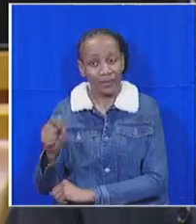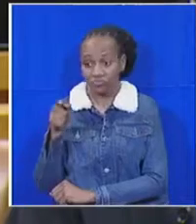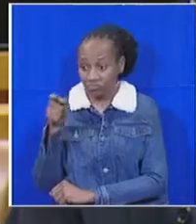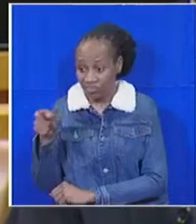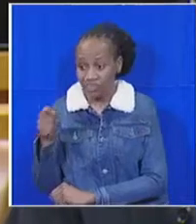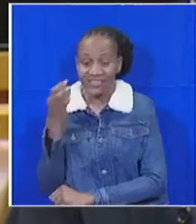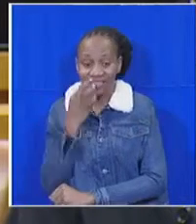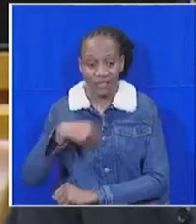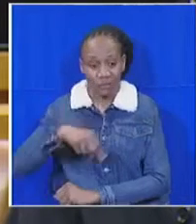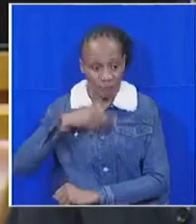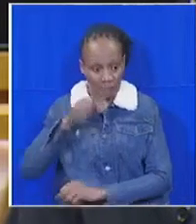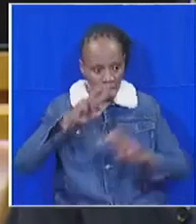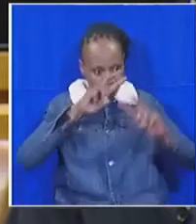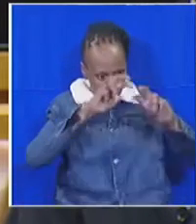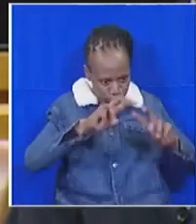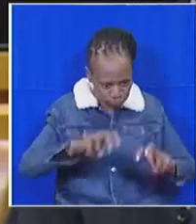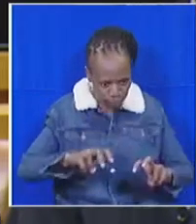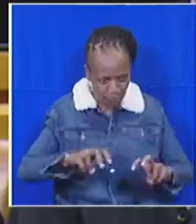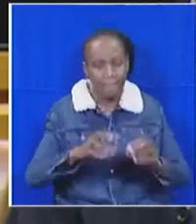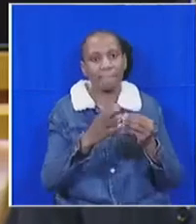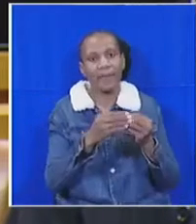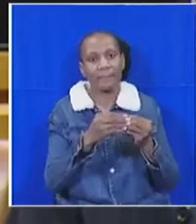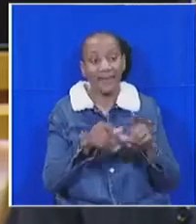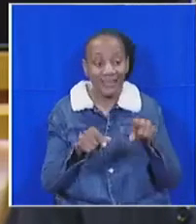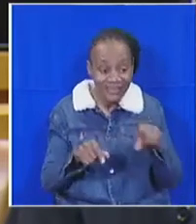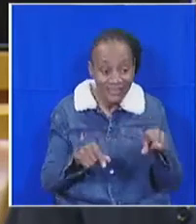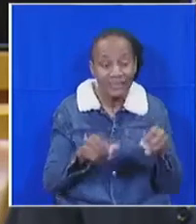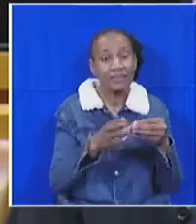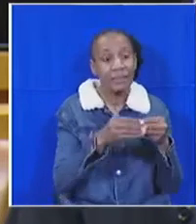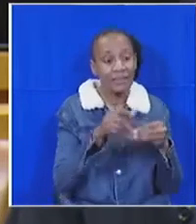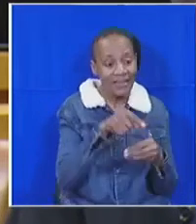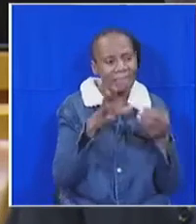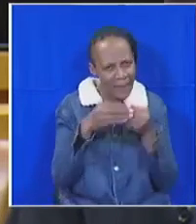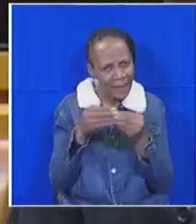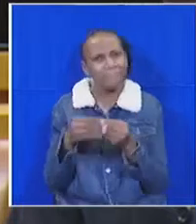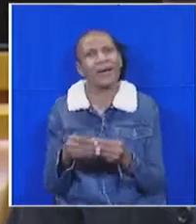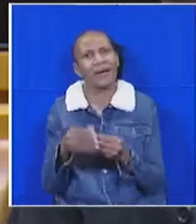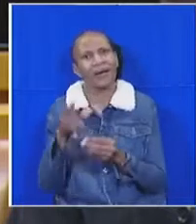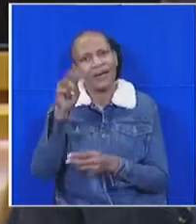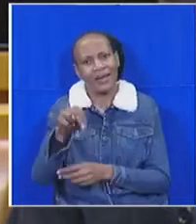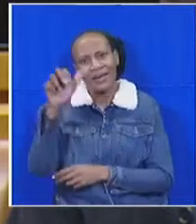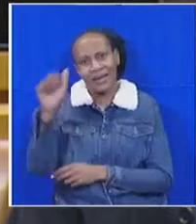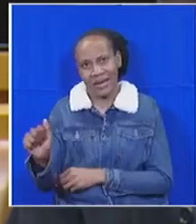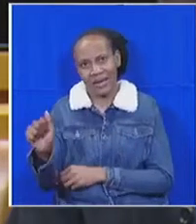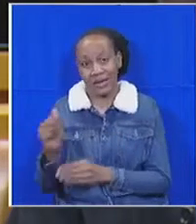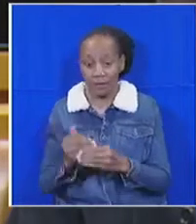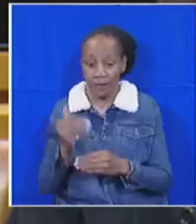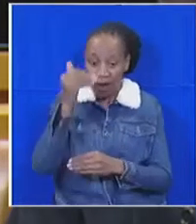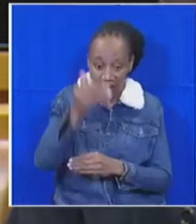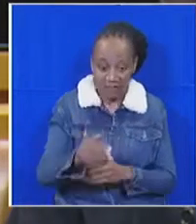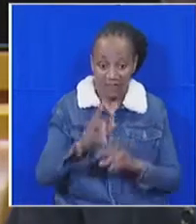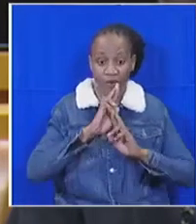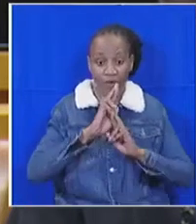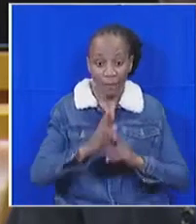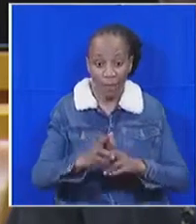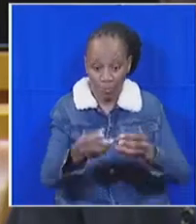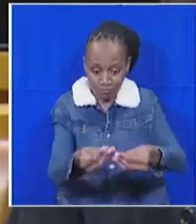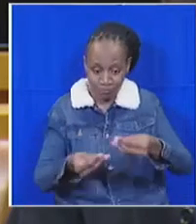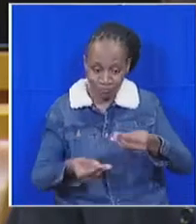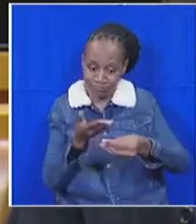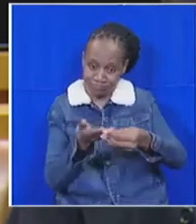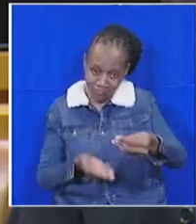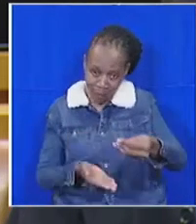investigation on a member of this House, and until House Chair, this House gets a report